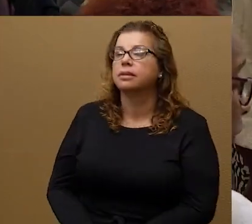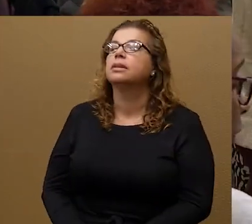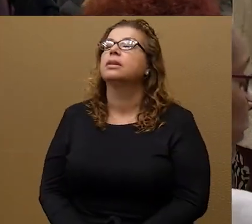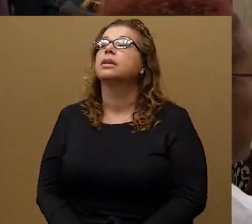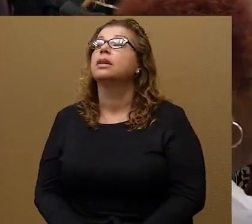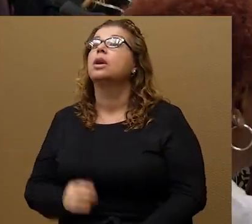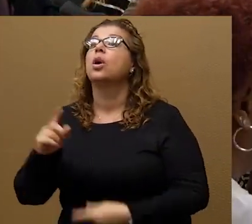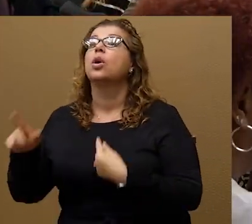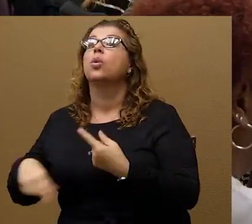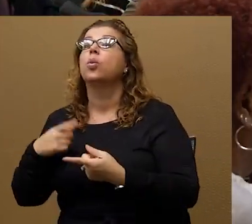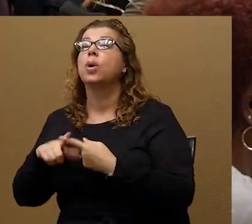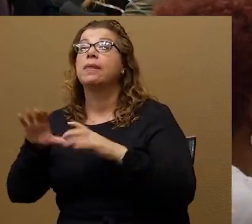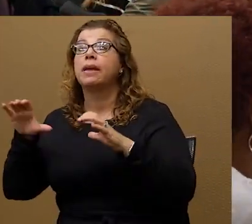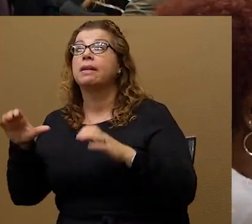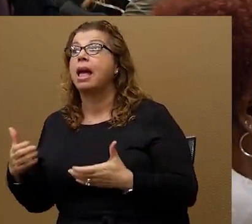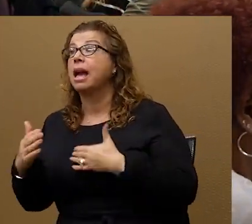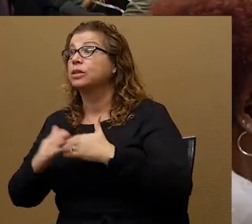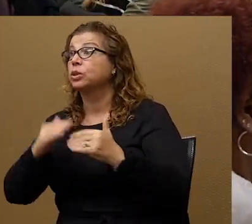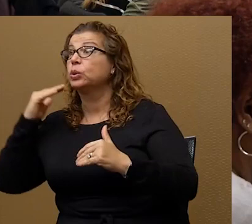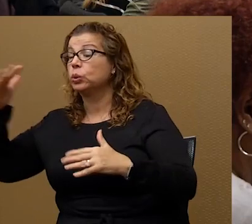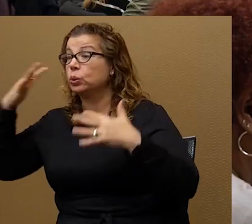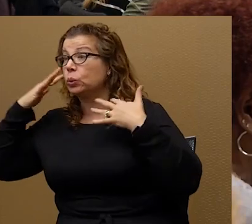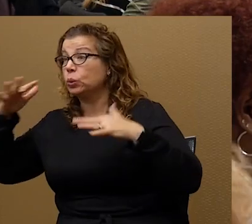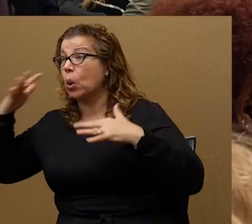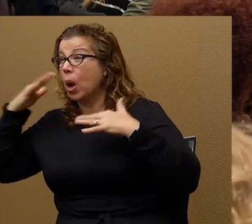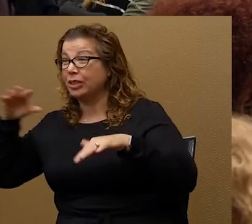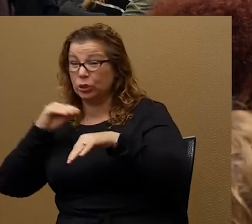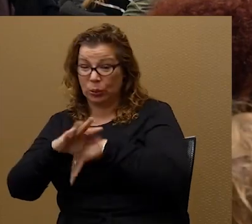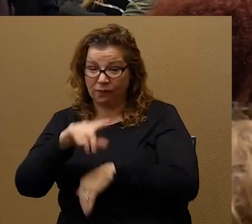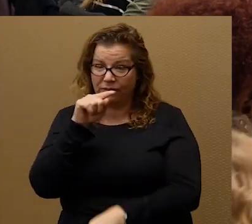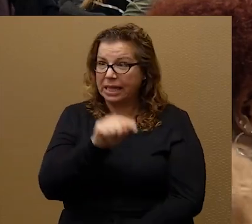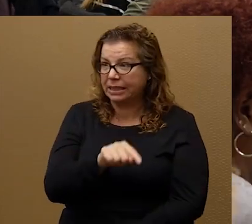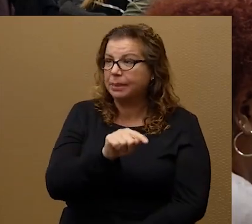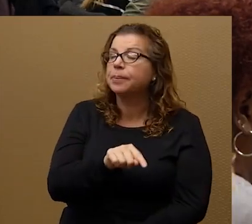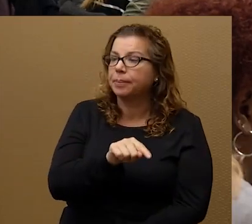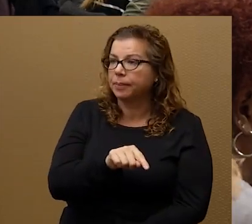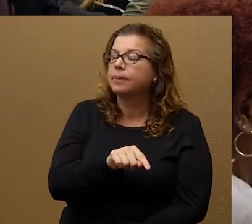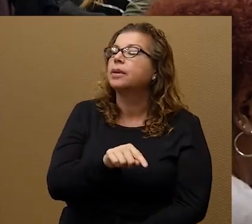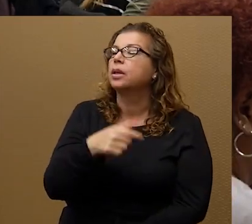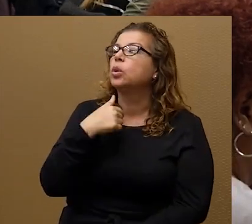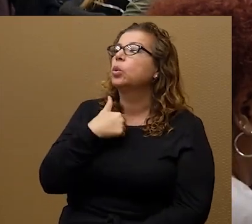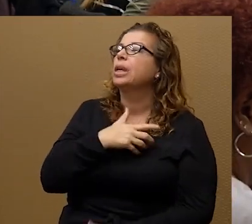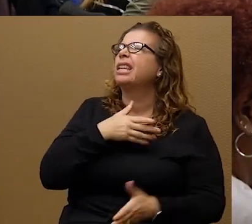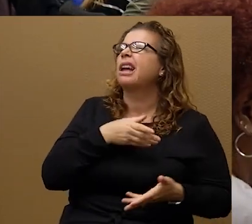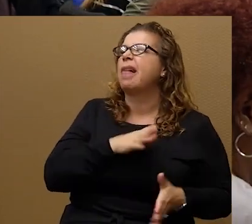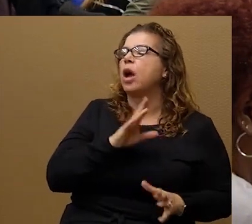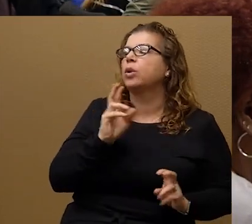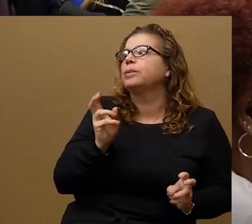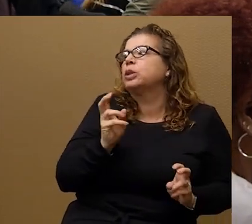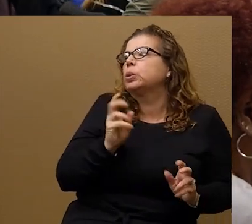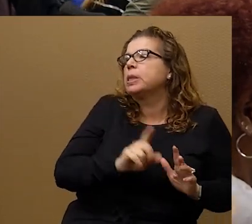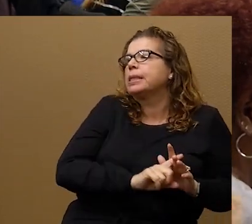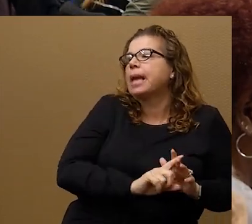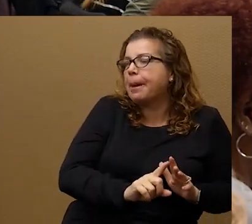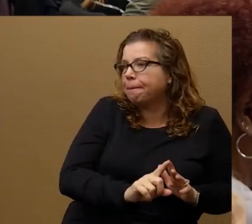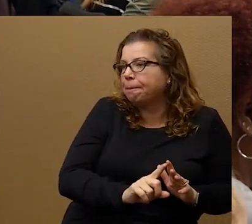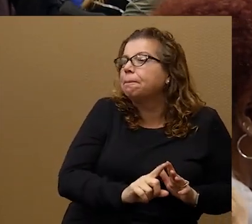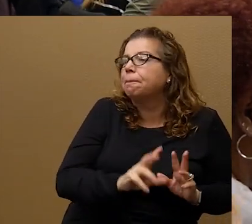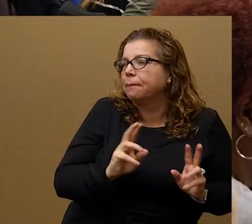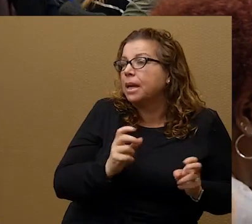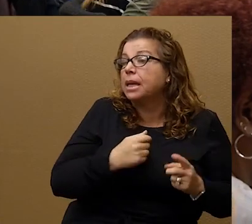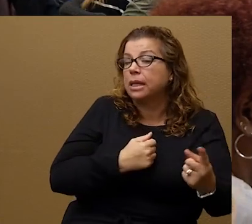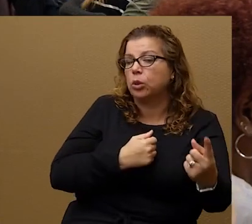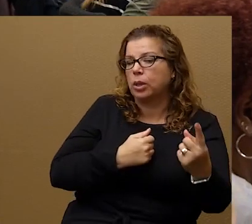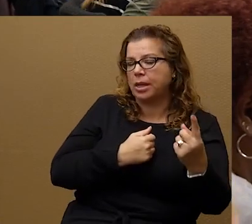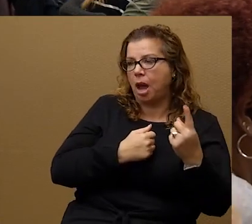got too much for him, we came up with his little escape, and he would come up to me and say,